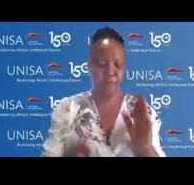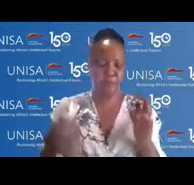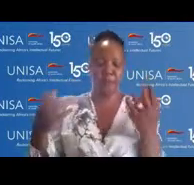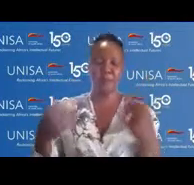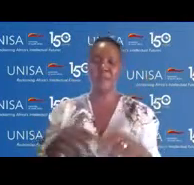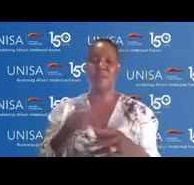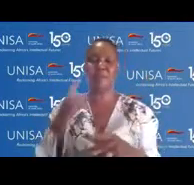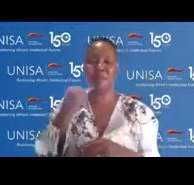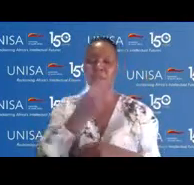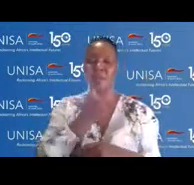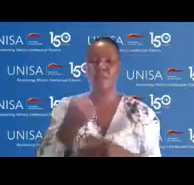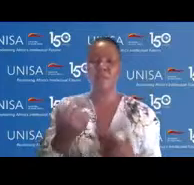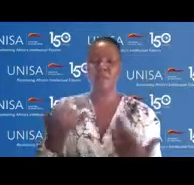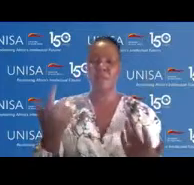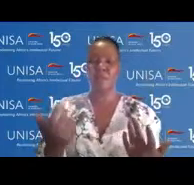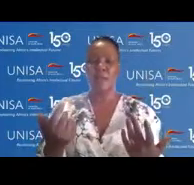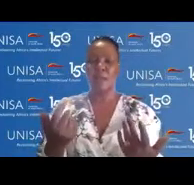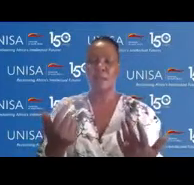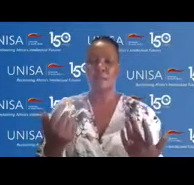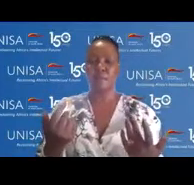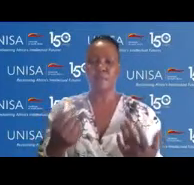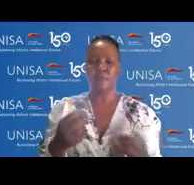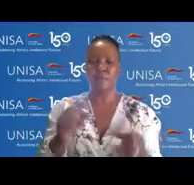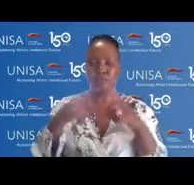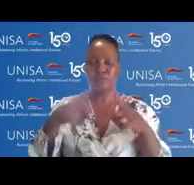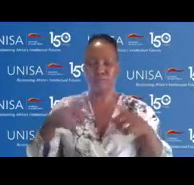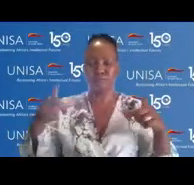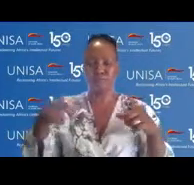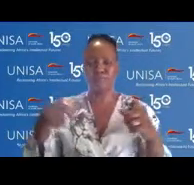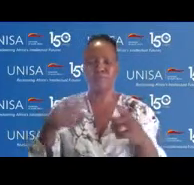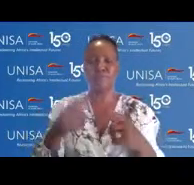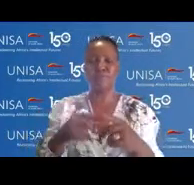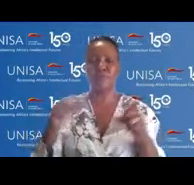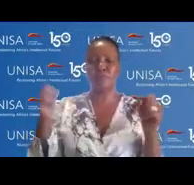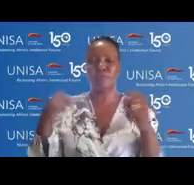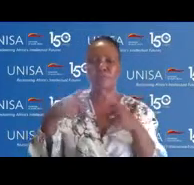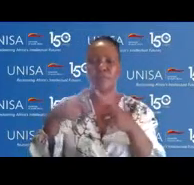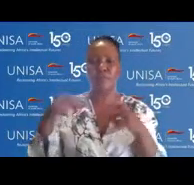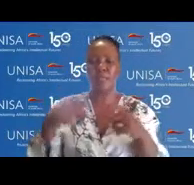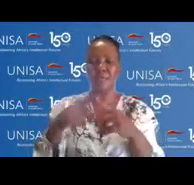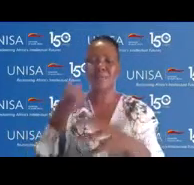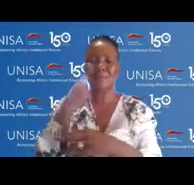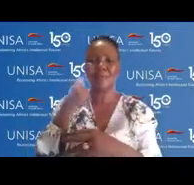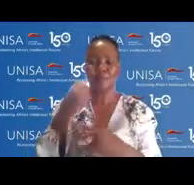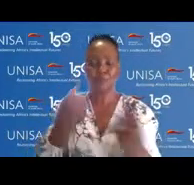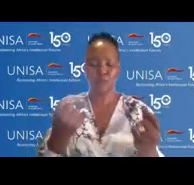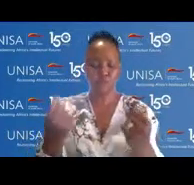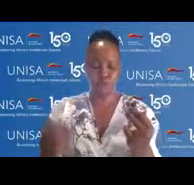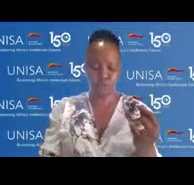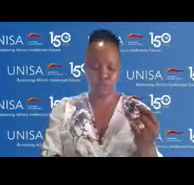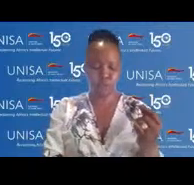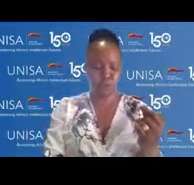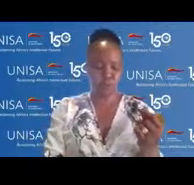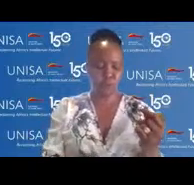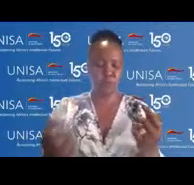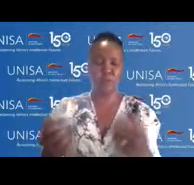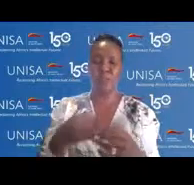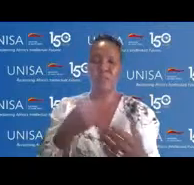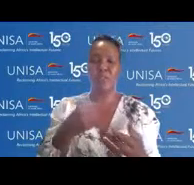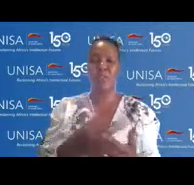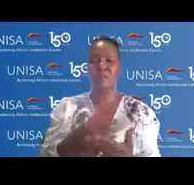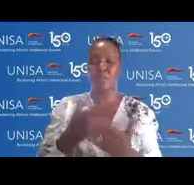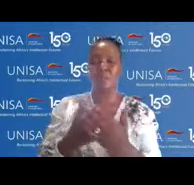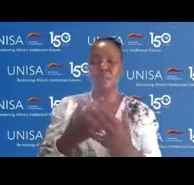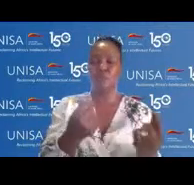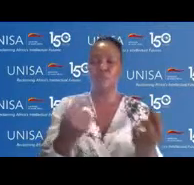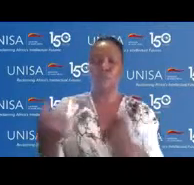there. So zooming in, zooming out, quite a nice, simple thing to do, quite important to be able to do. That's also quite